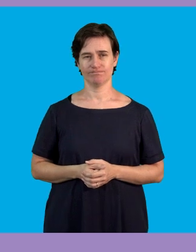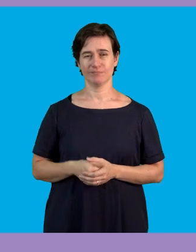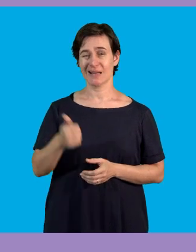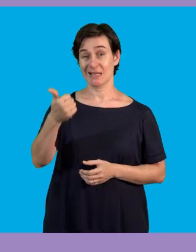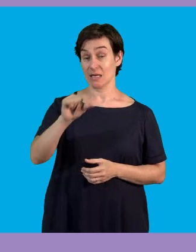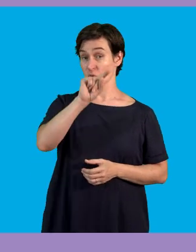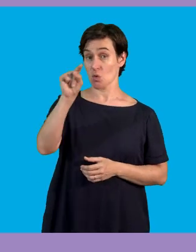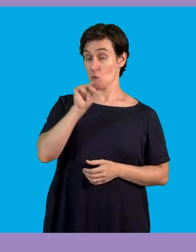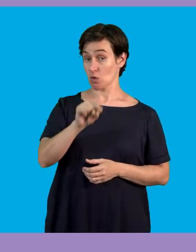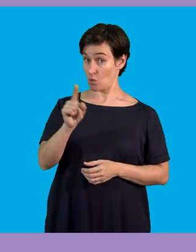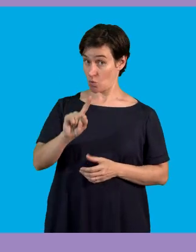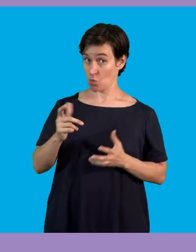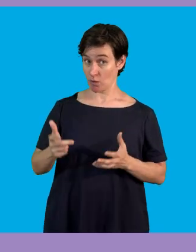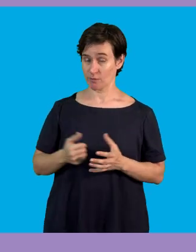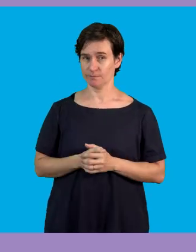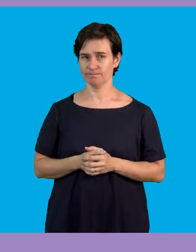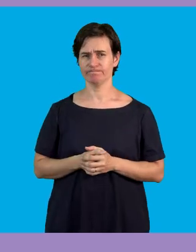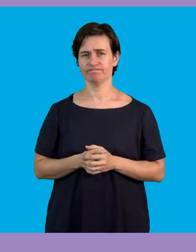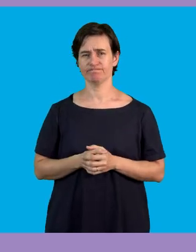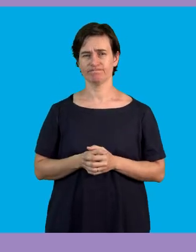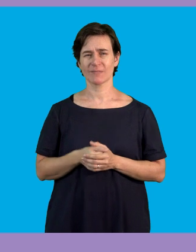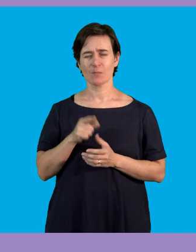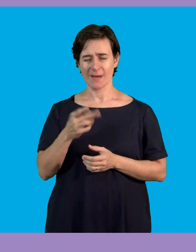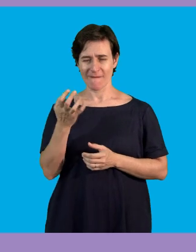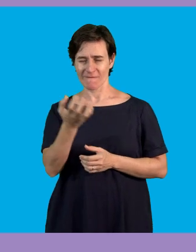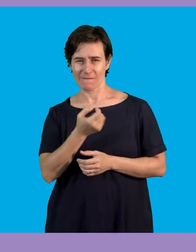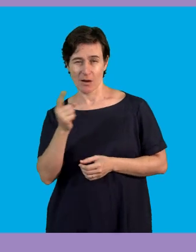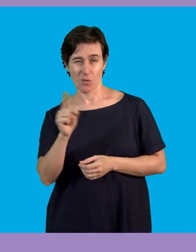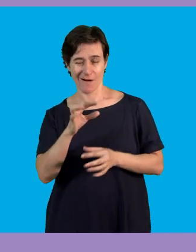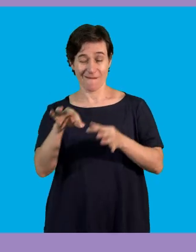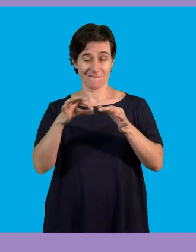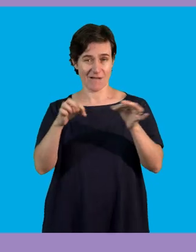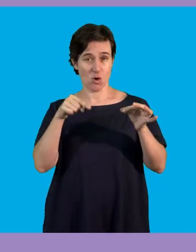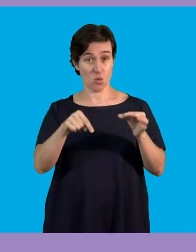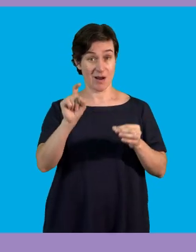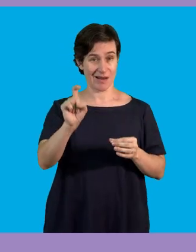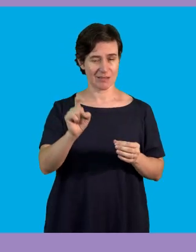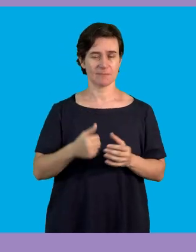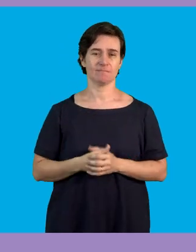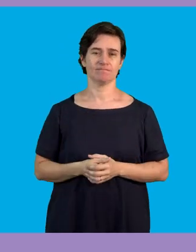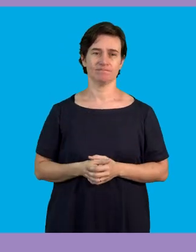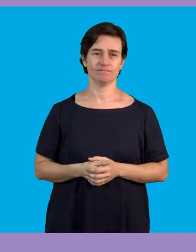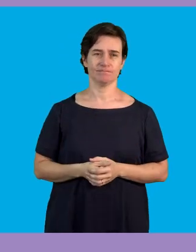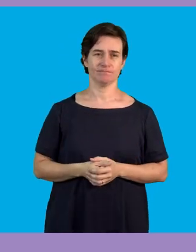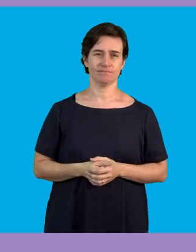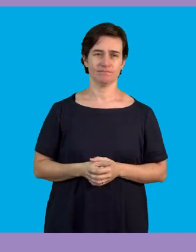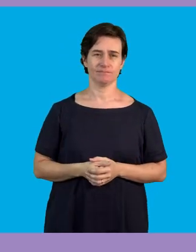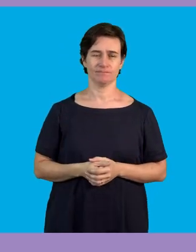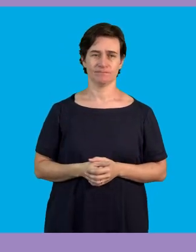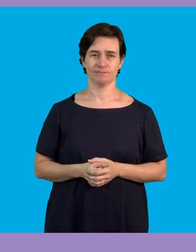The next question would be find the value of x in